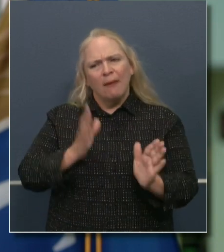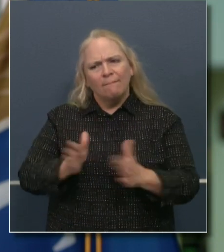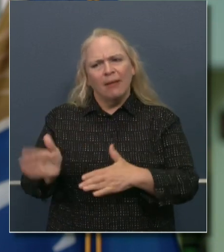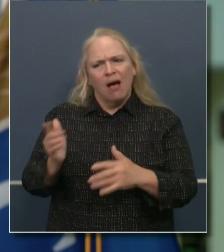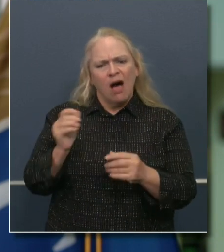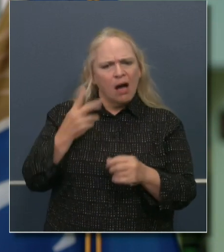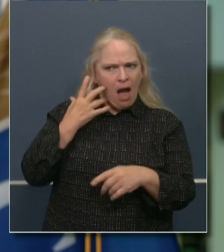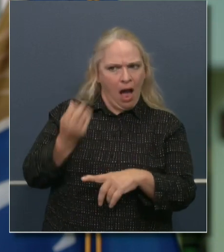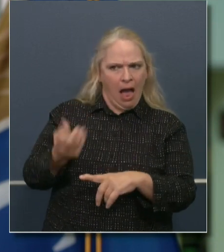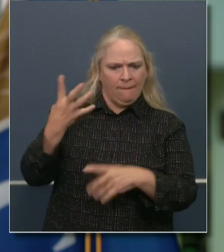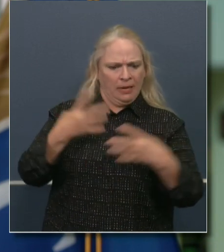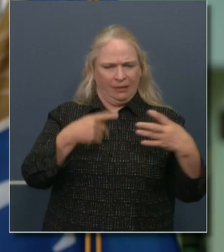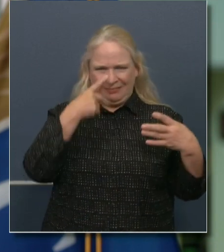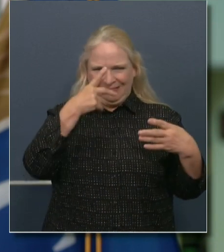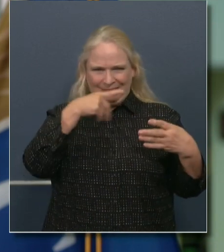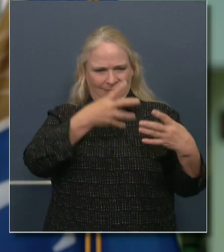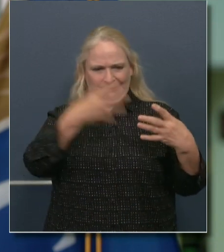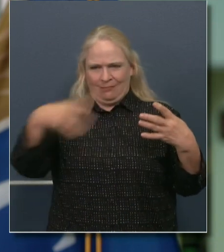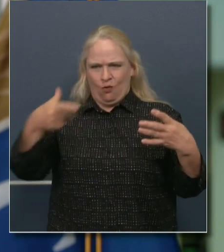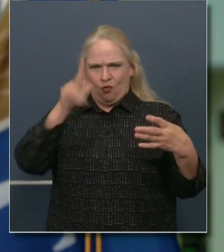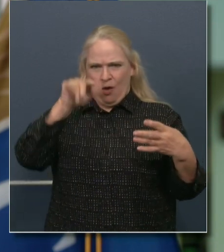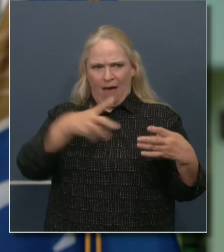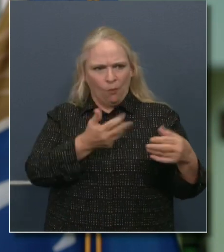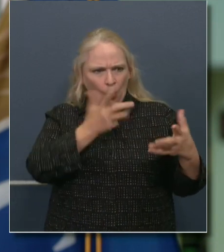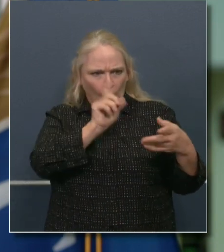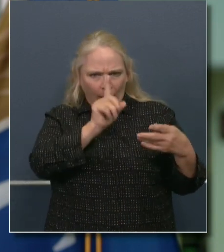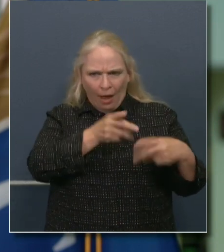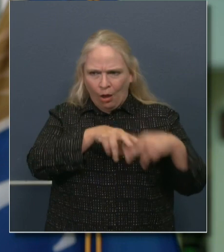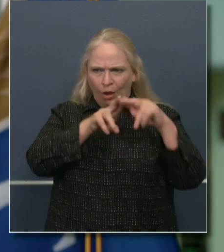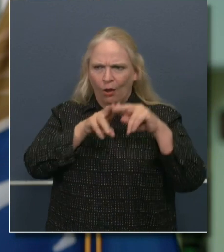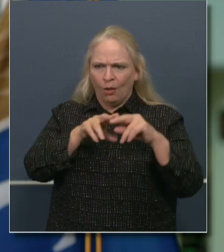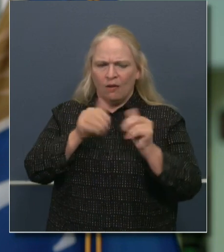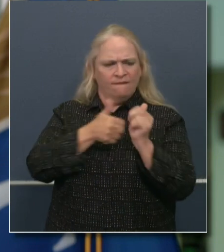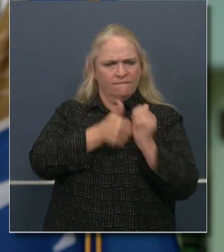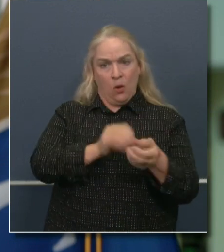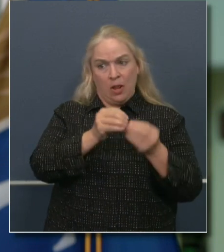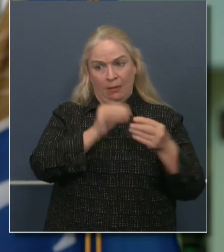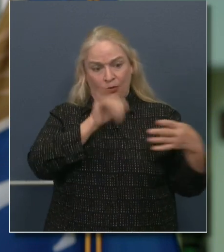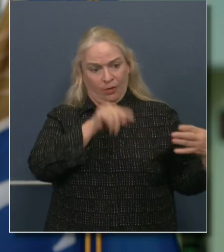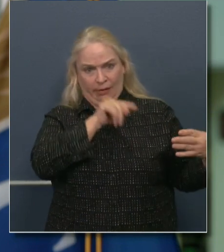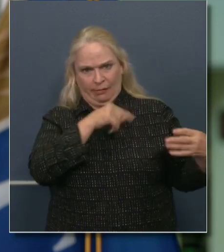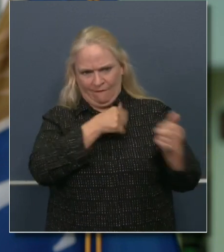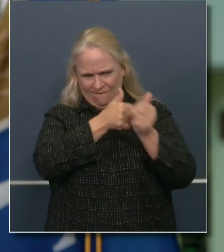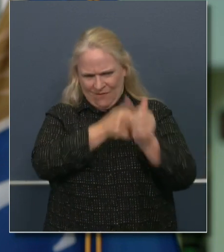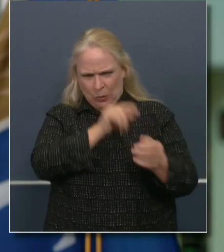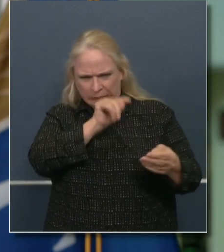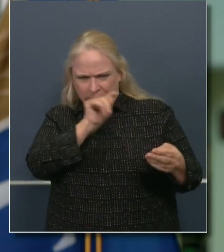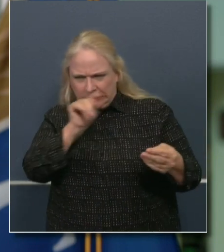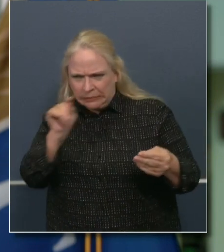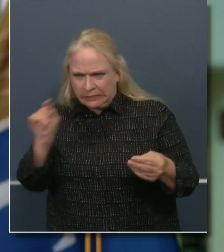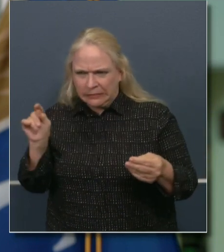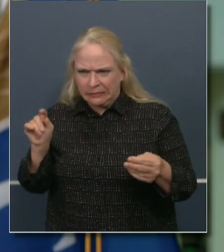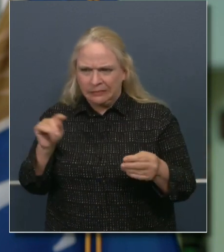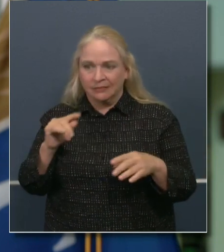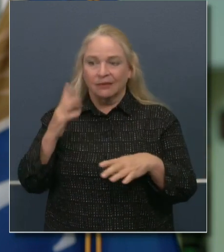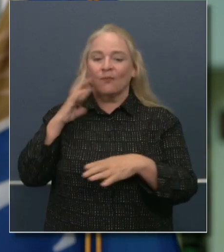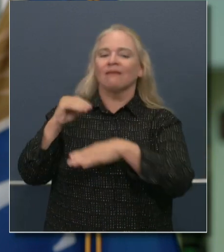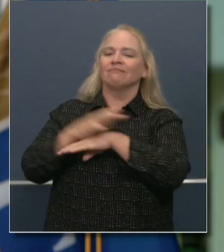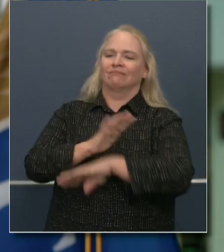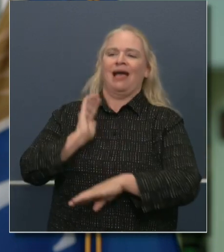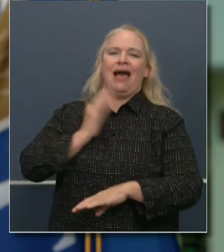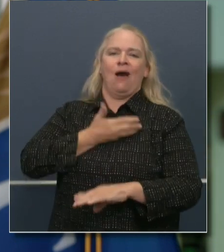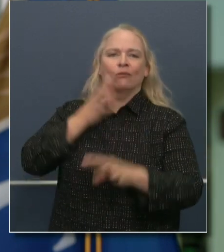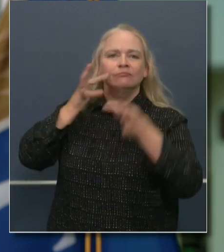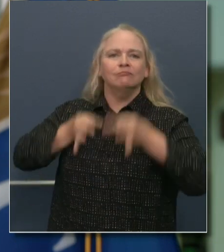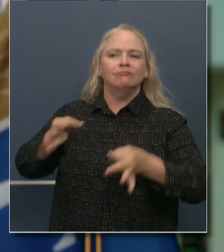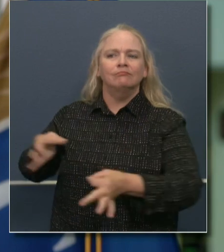based on the data, based on the science, to modify our stay-at-home order subsequently, meaning not